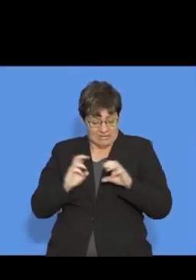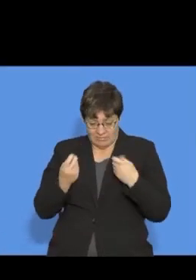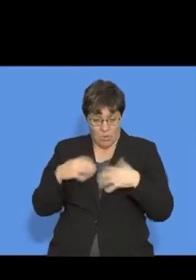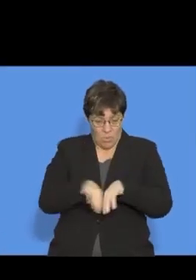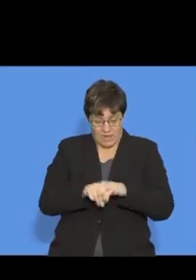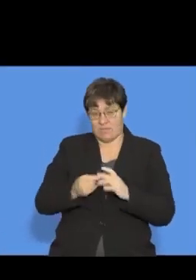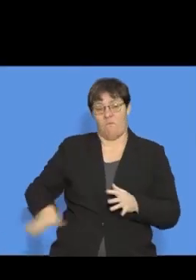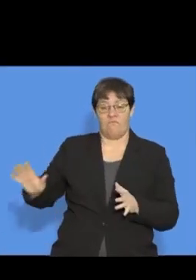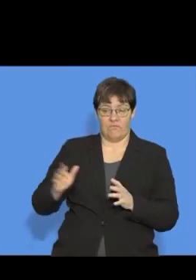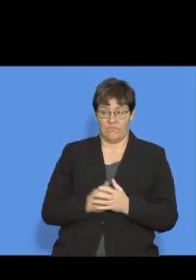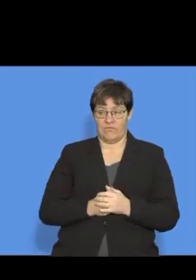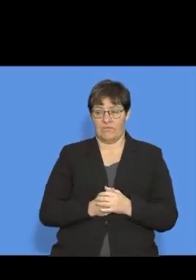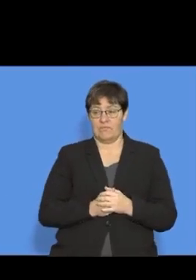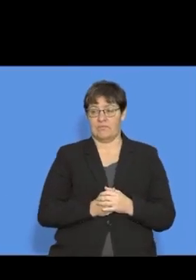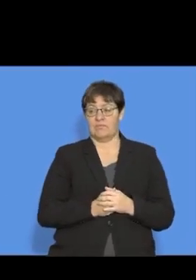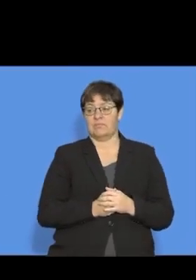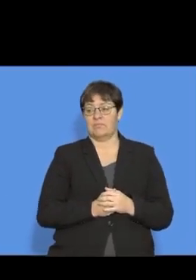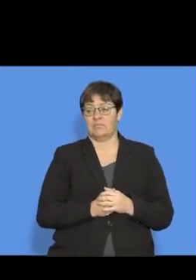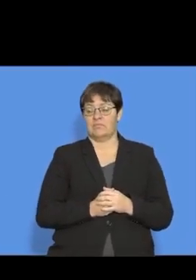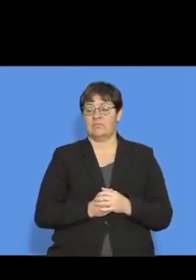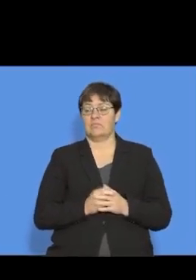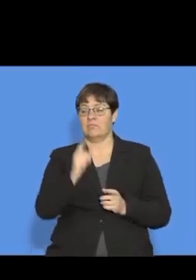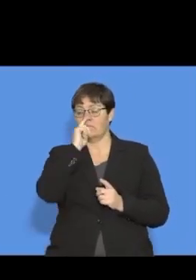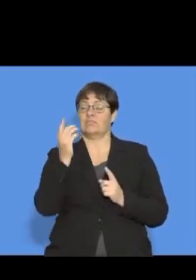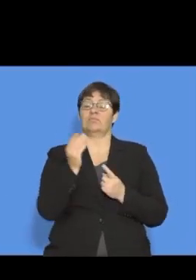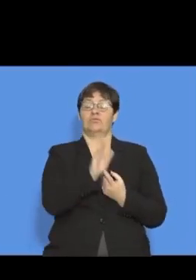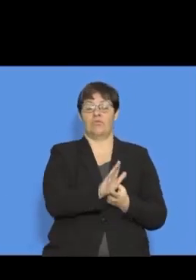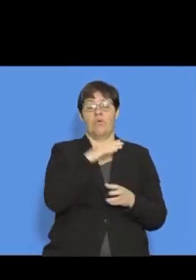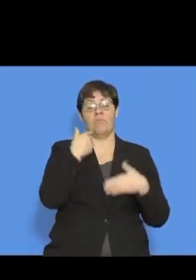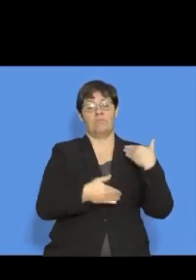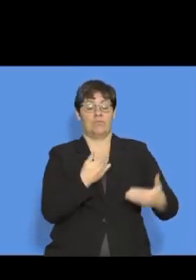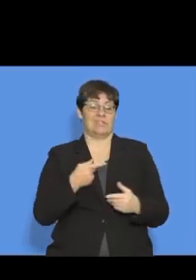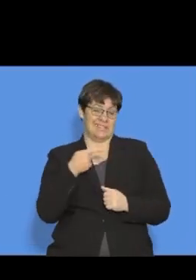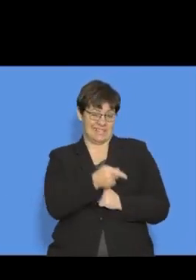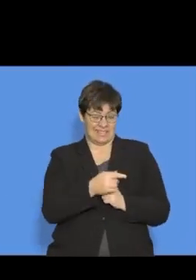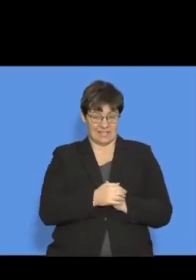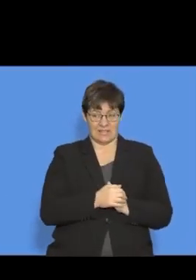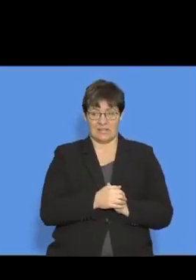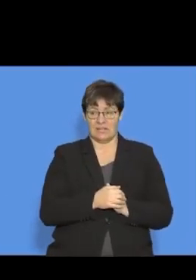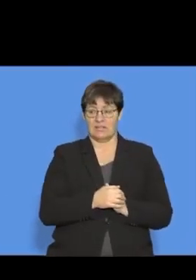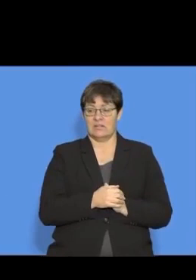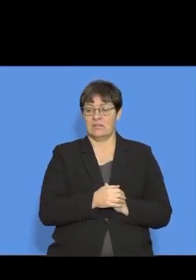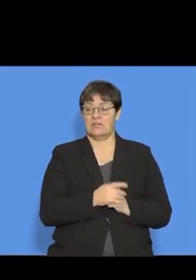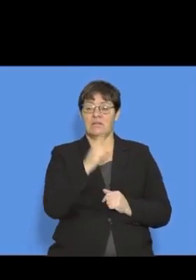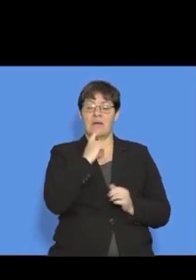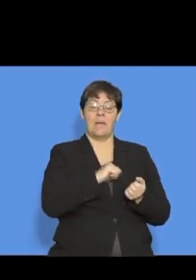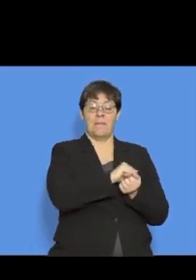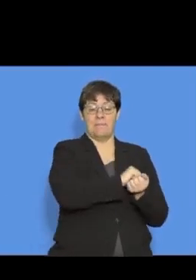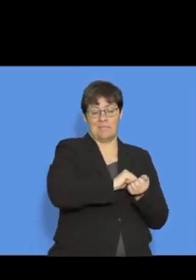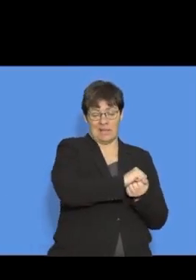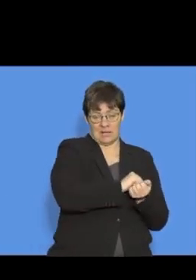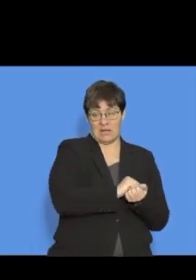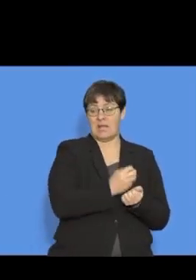Right. So again, it's a good illustration to show that process of what happens. So mechanical digestion occurs